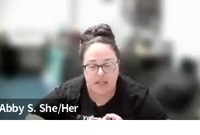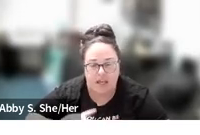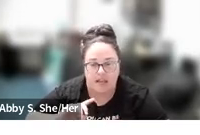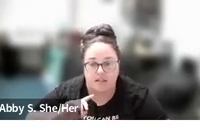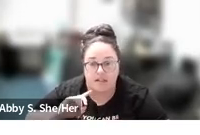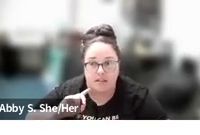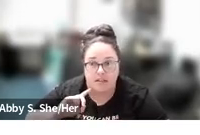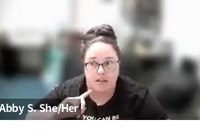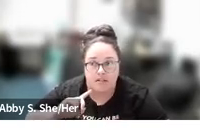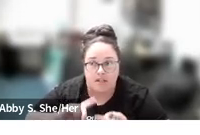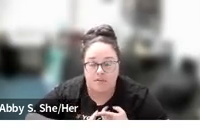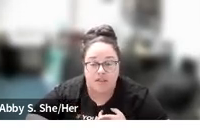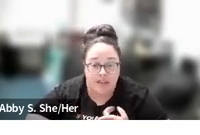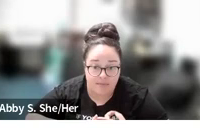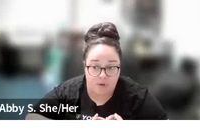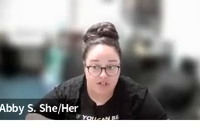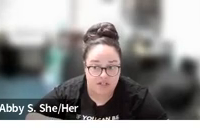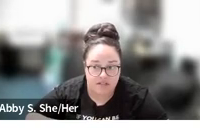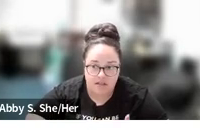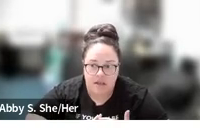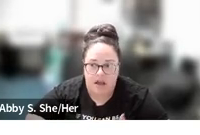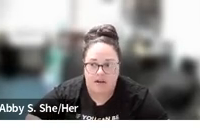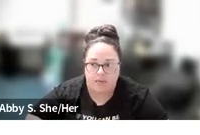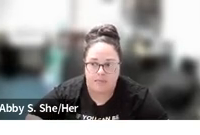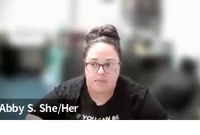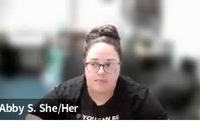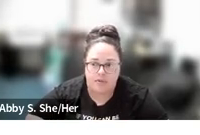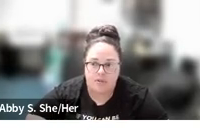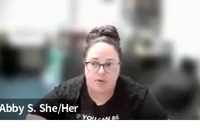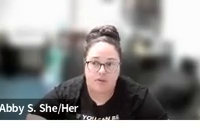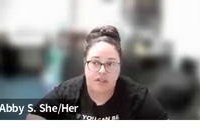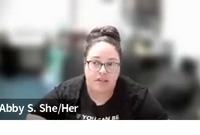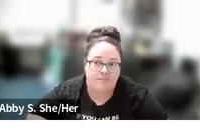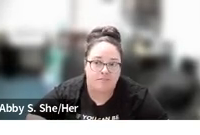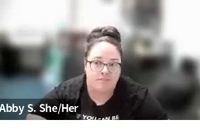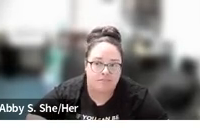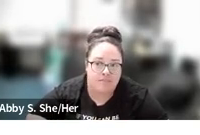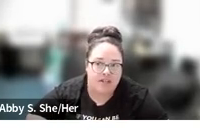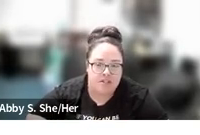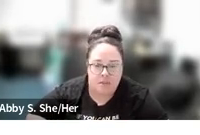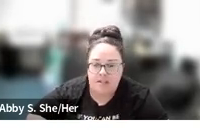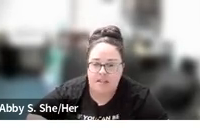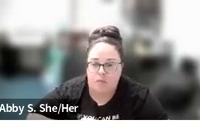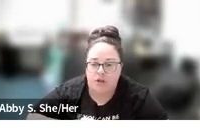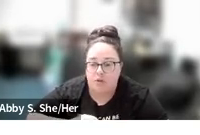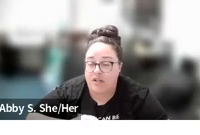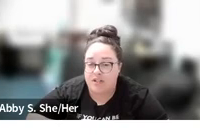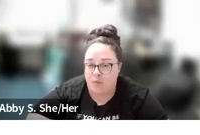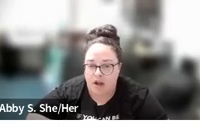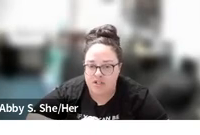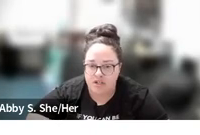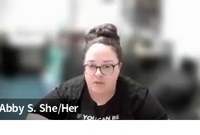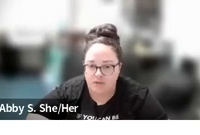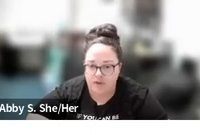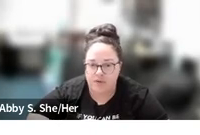watches and cheaper than the Apple watches. So really, it just depends on what you need